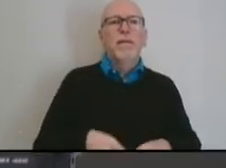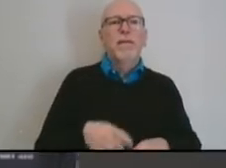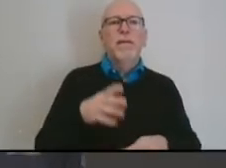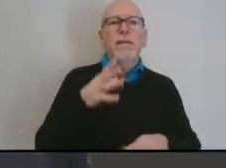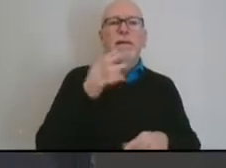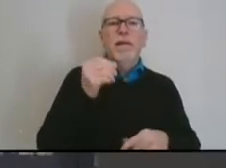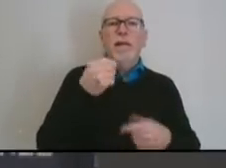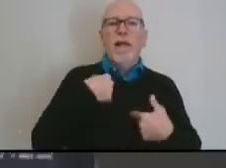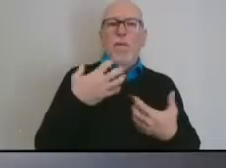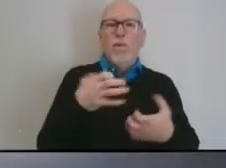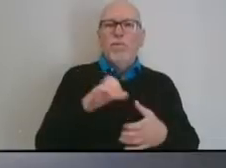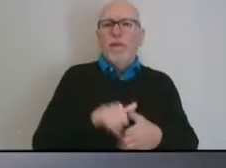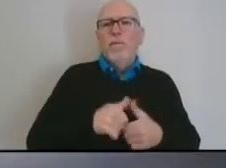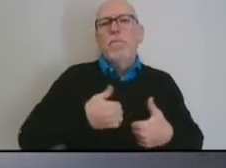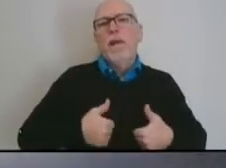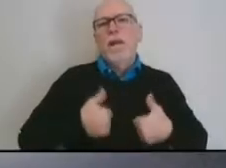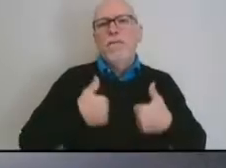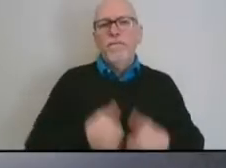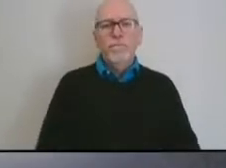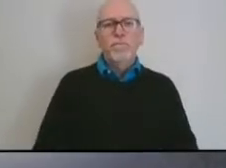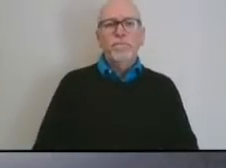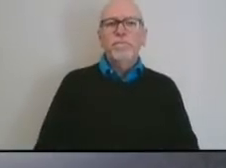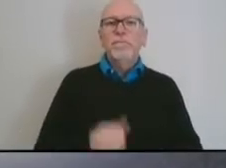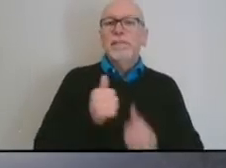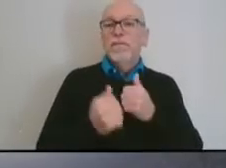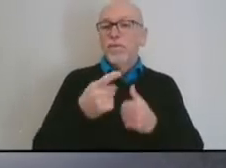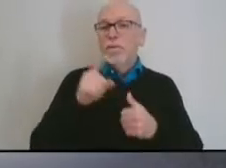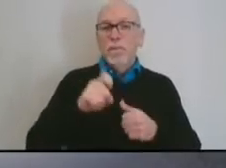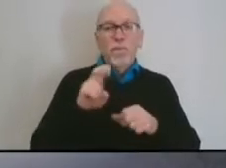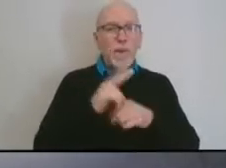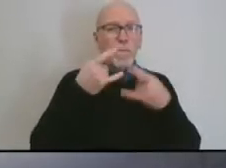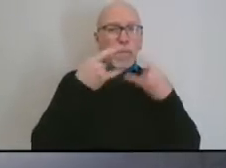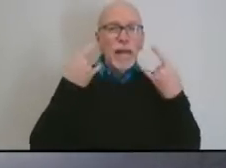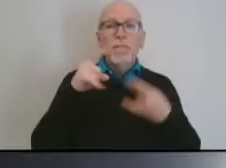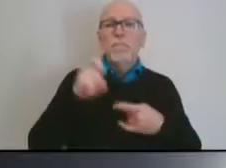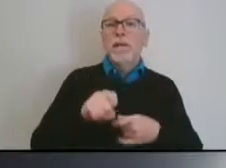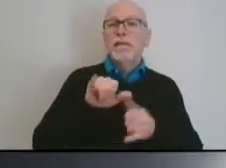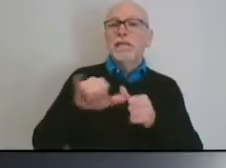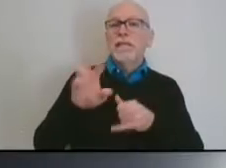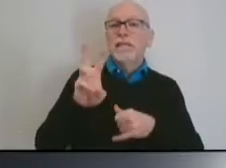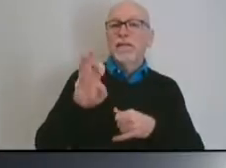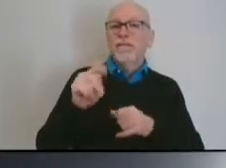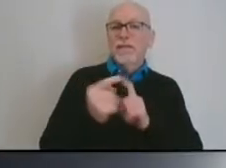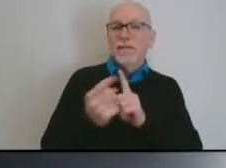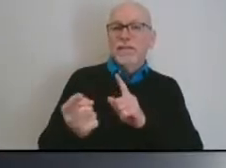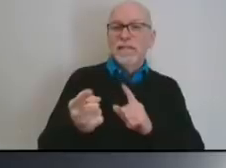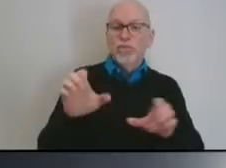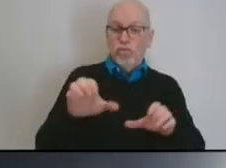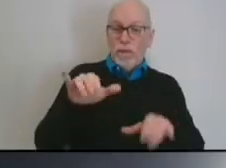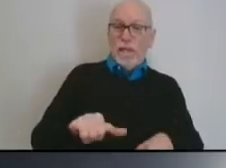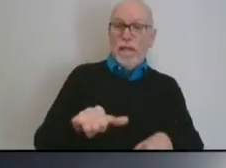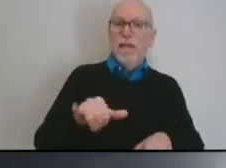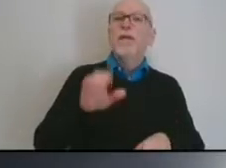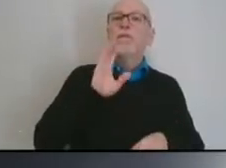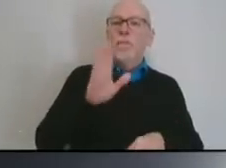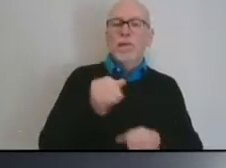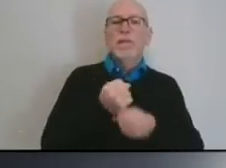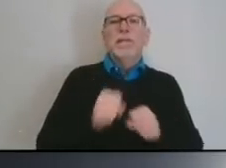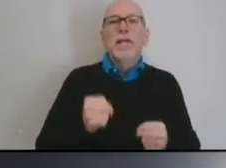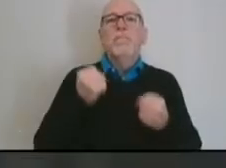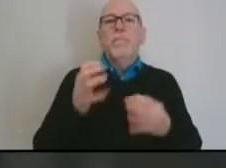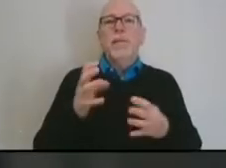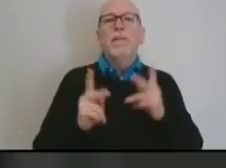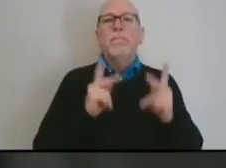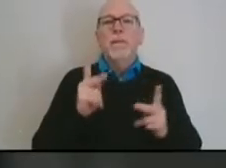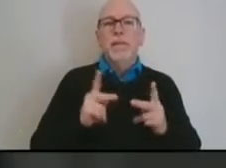life. Everybody's got to wear a mask, stay 6 feet, and just by doing that, it can save a lot of people, and where